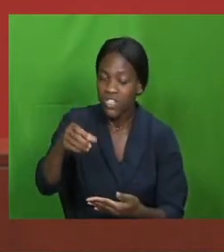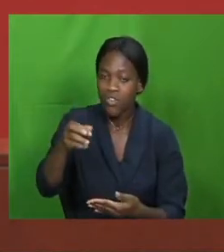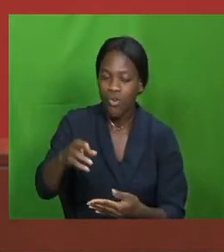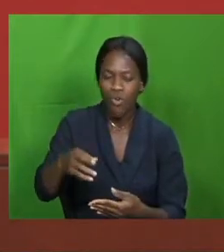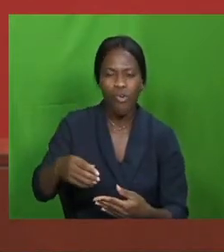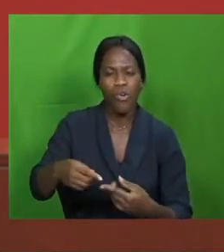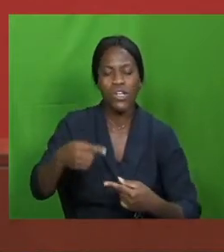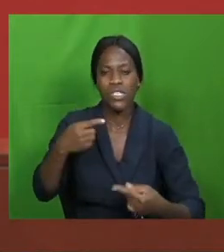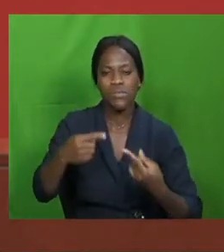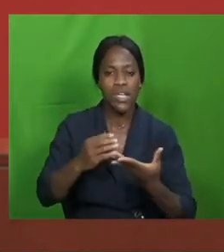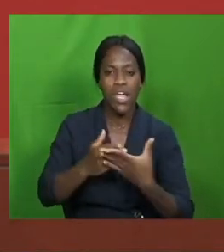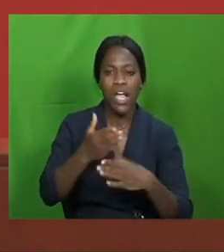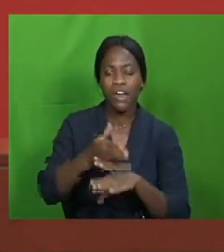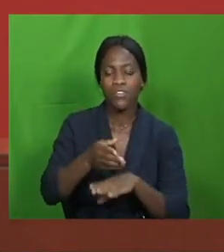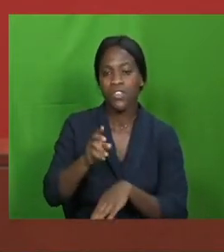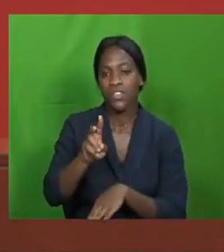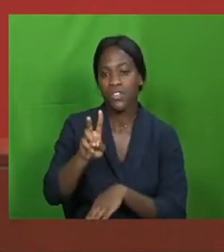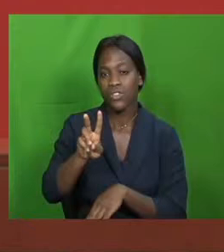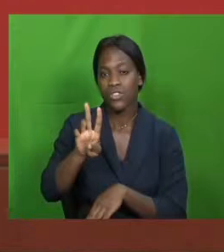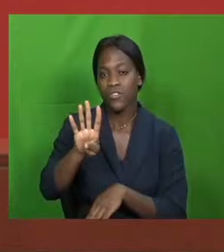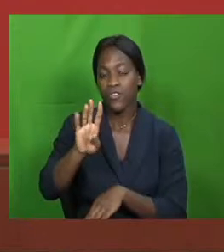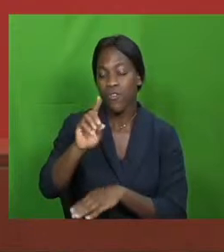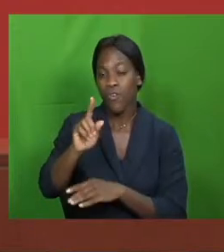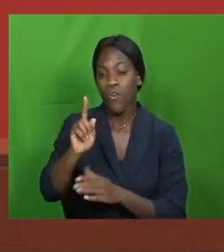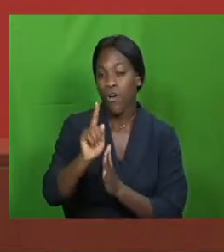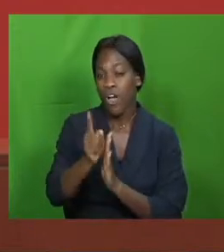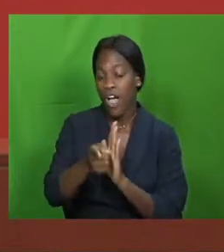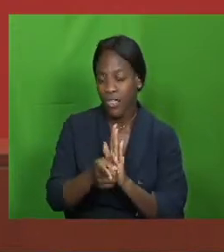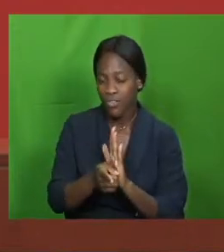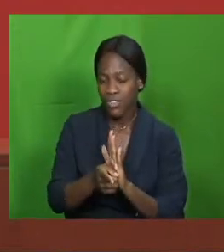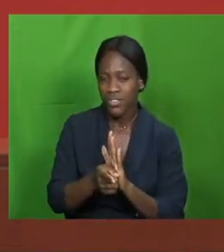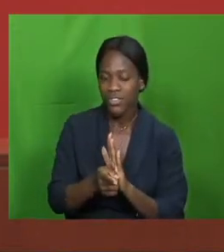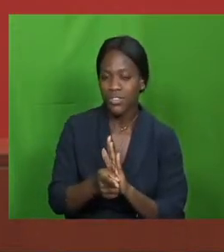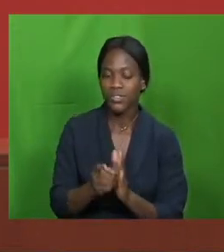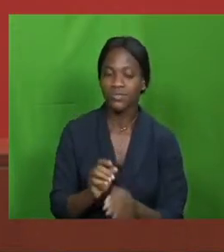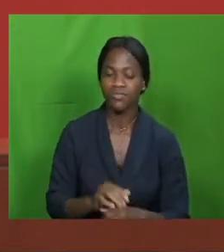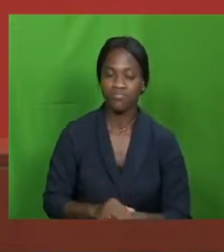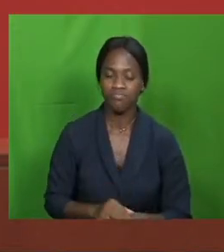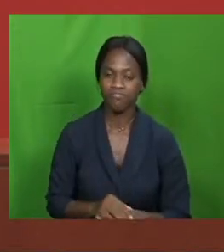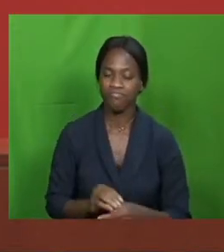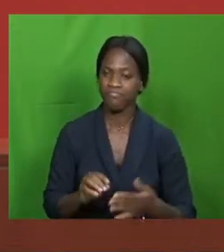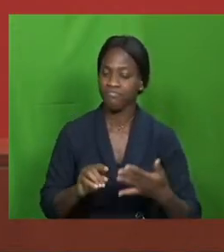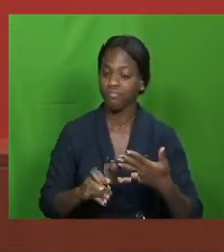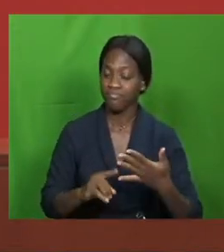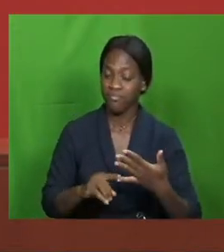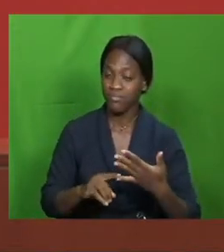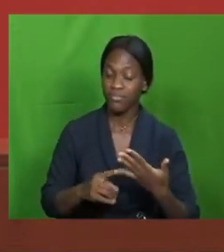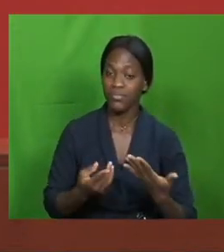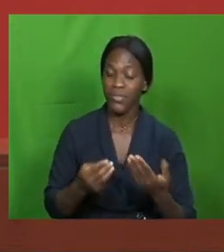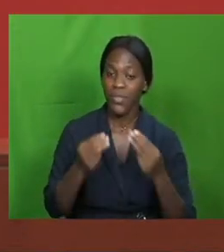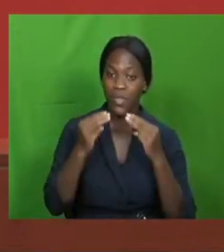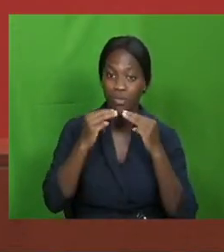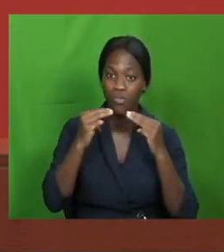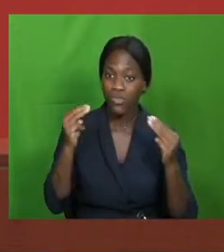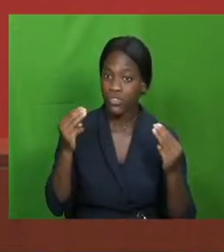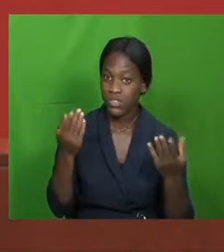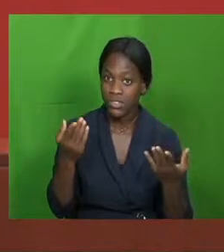hours after notice has been given. E, a motion that a member be no longer